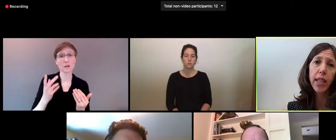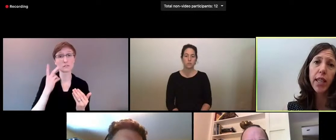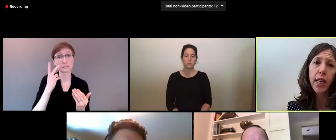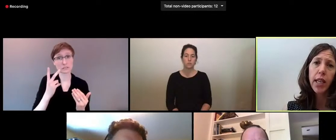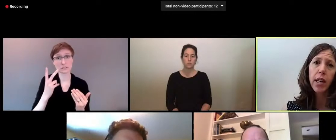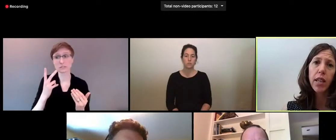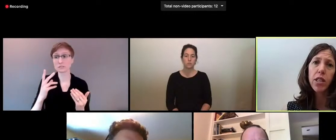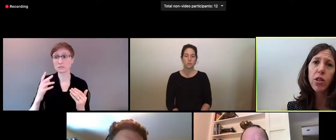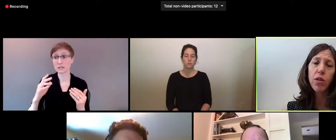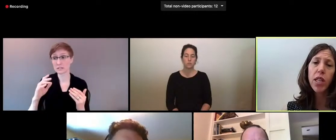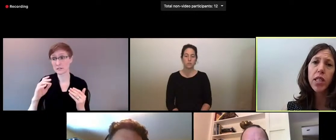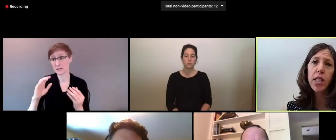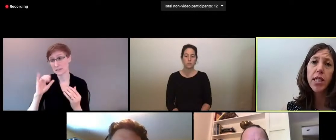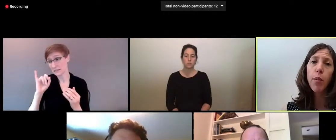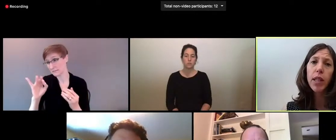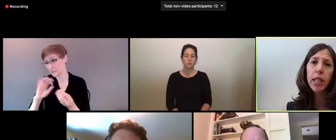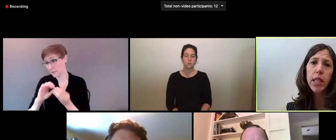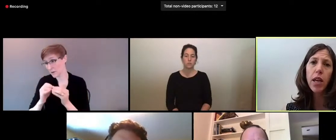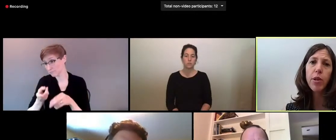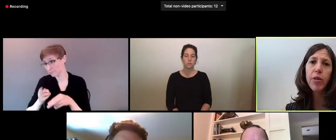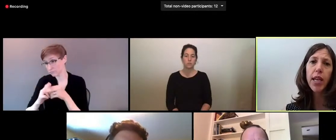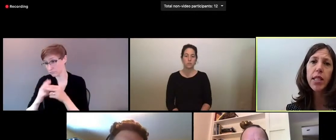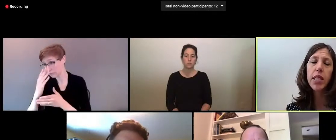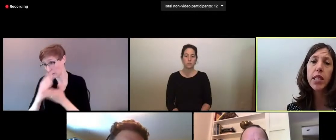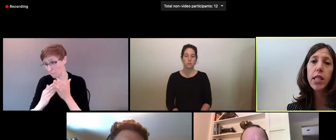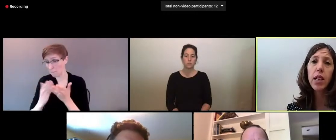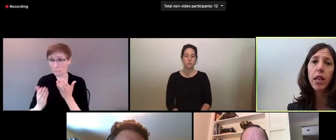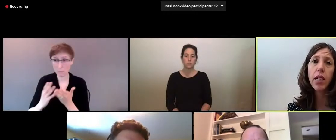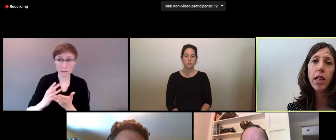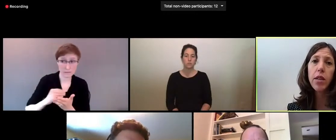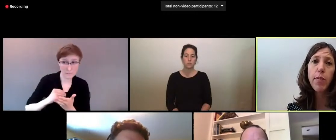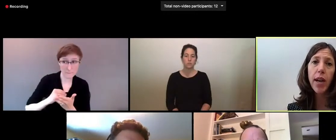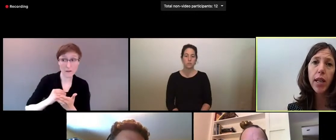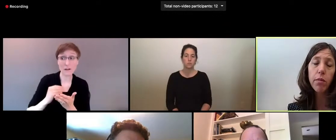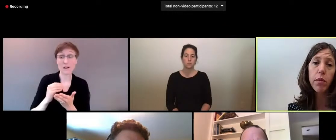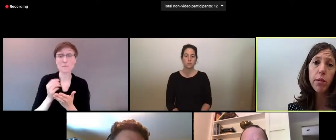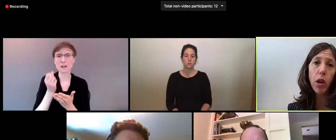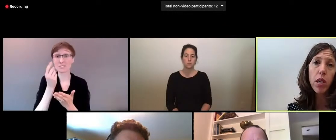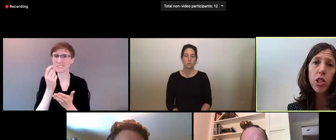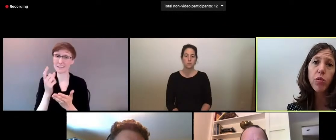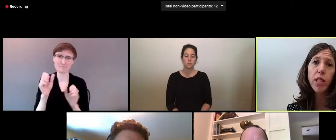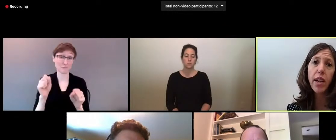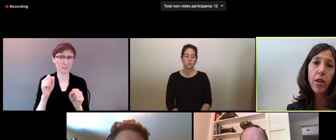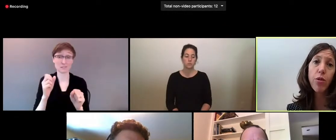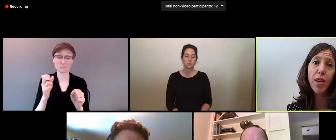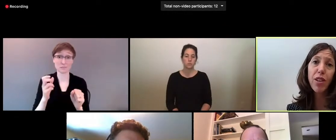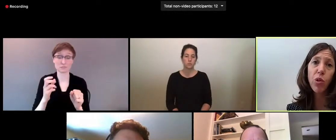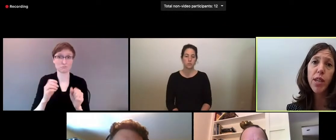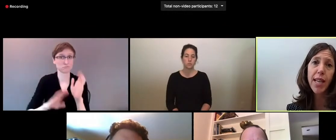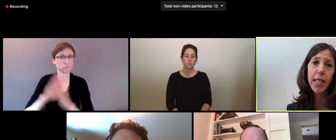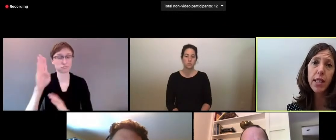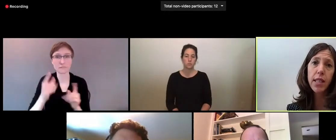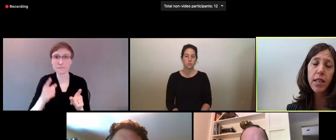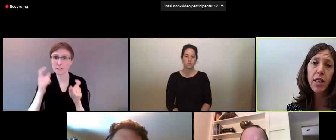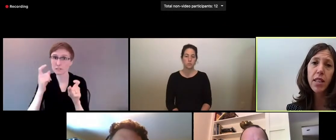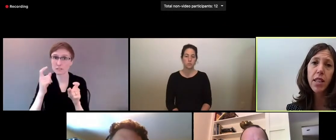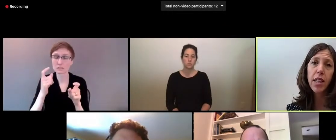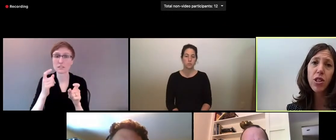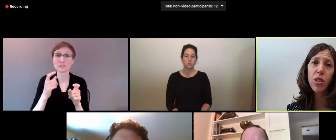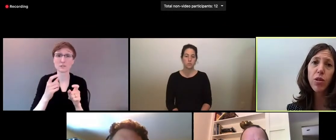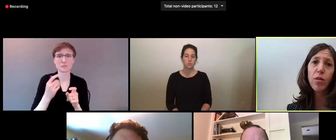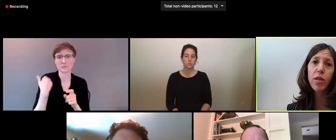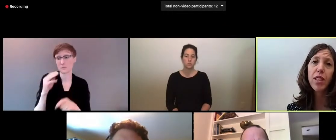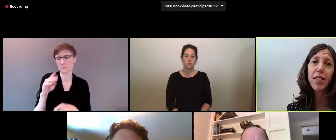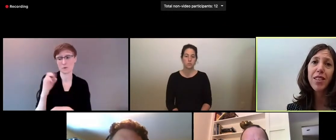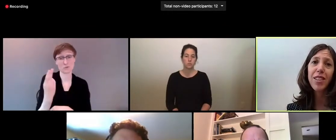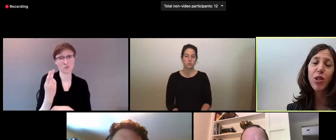very quickly. So the doubling time of cases back in March was every 3 to 4 days.